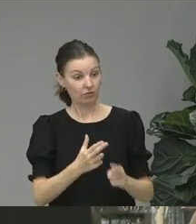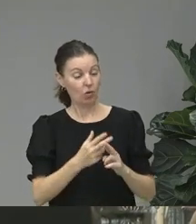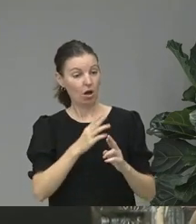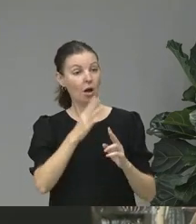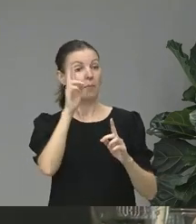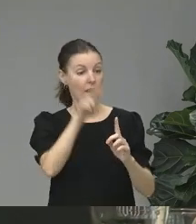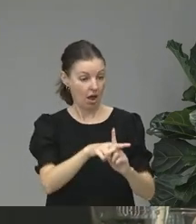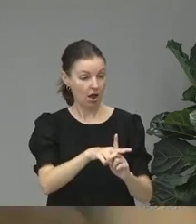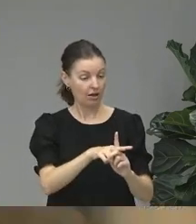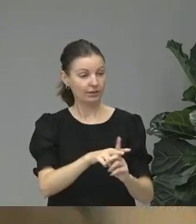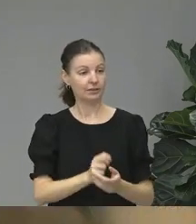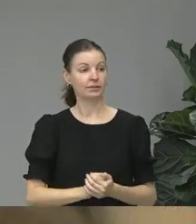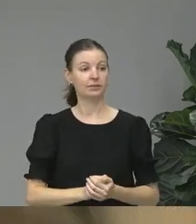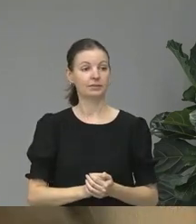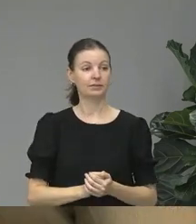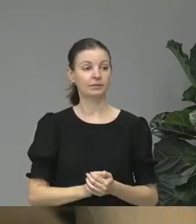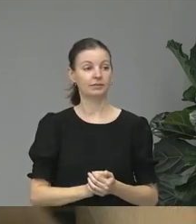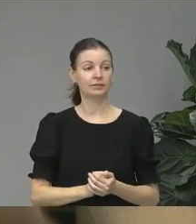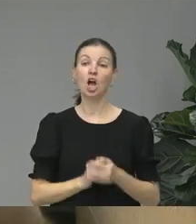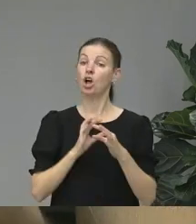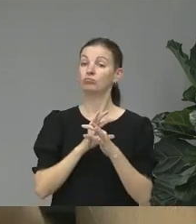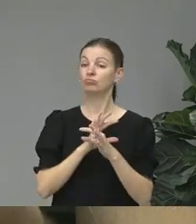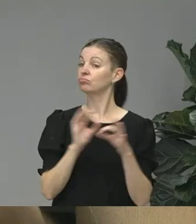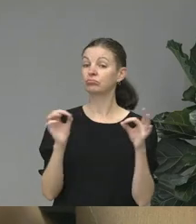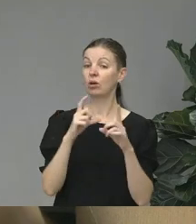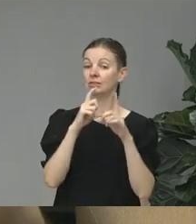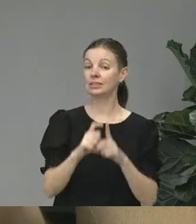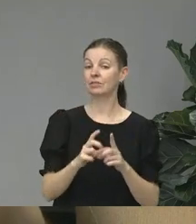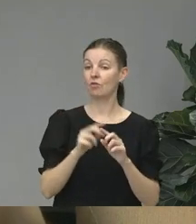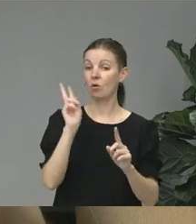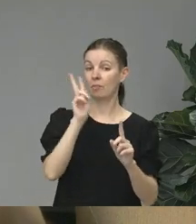apply? It's not difficult to apply